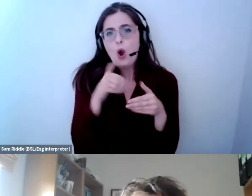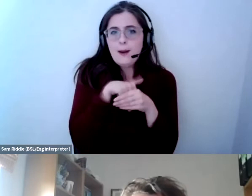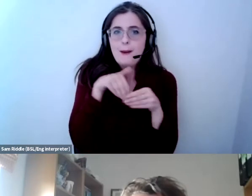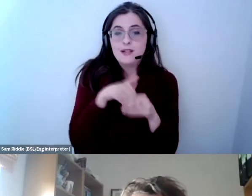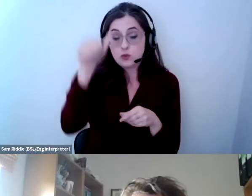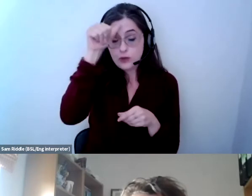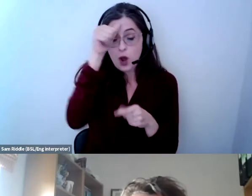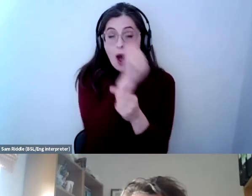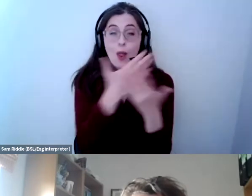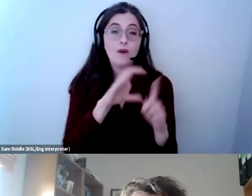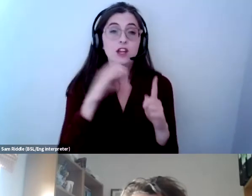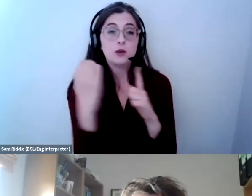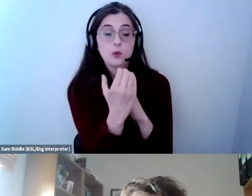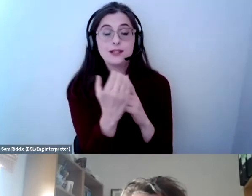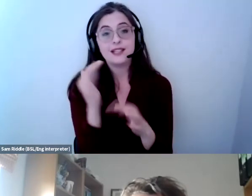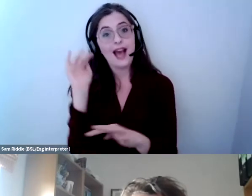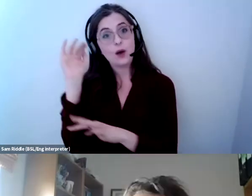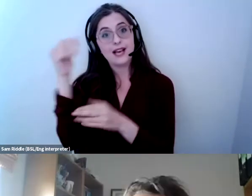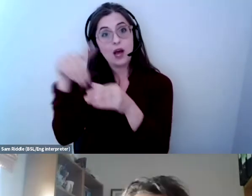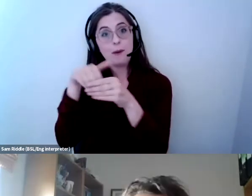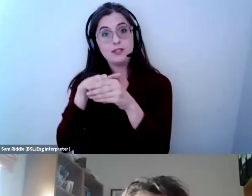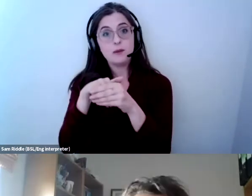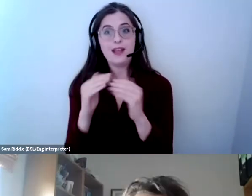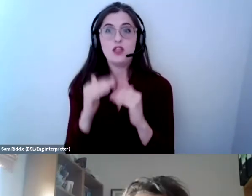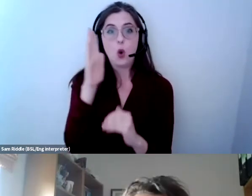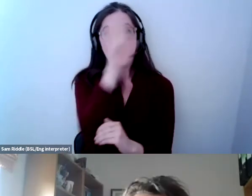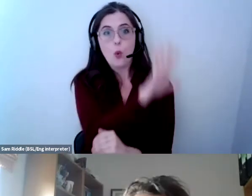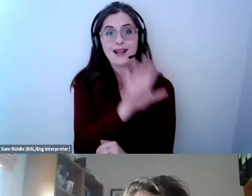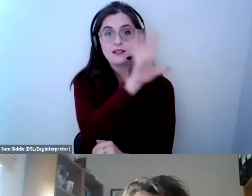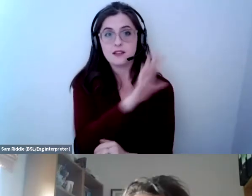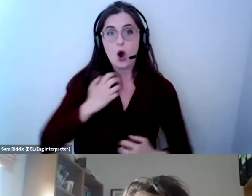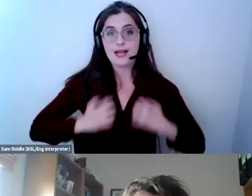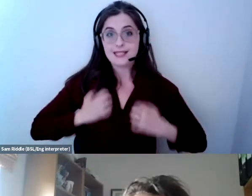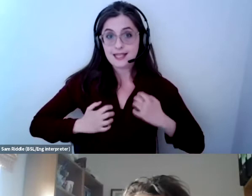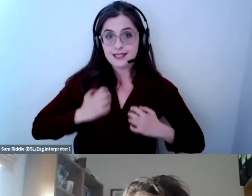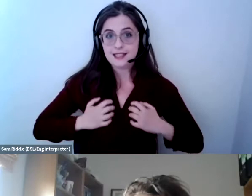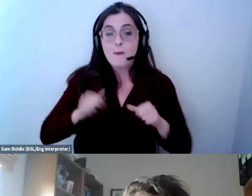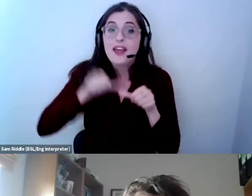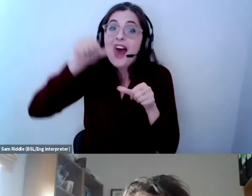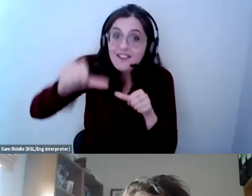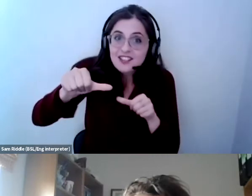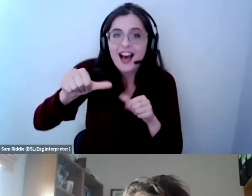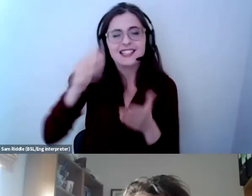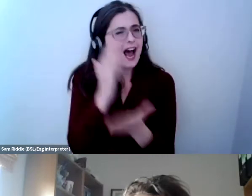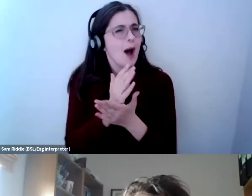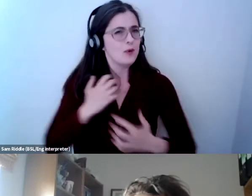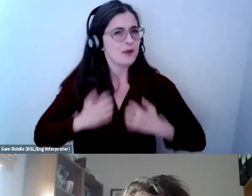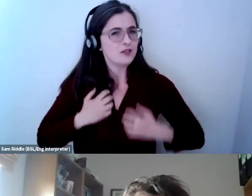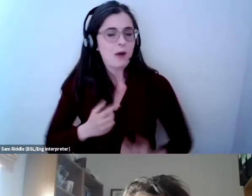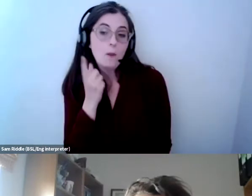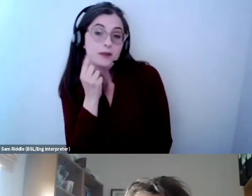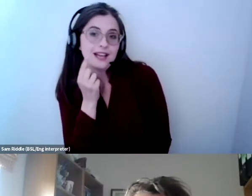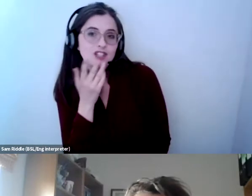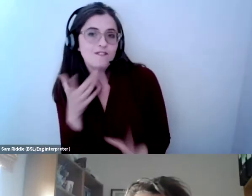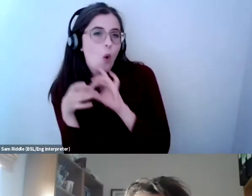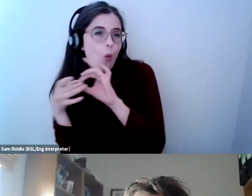that a lot of the community outside our membership in the Northwest are excited too. But that, yes, after that, we would be very interested in seeing what the potential is